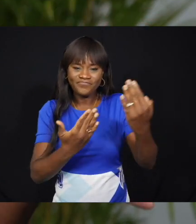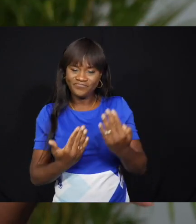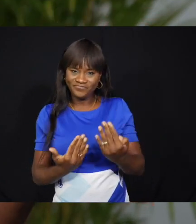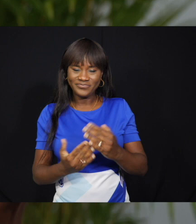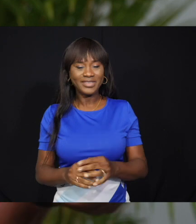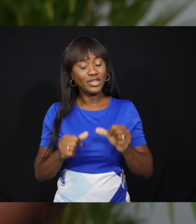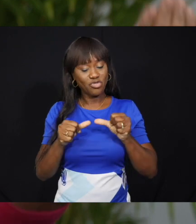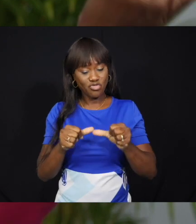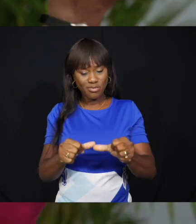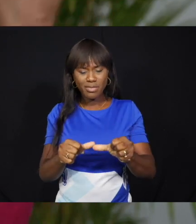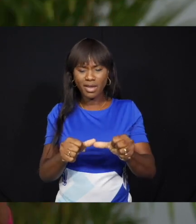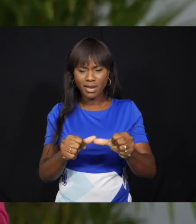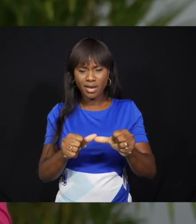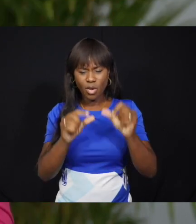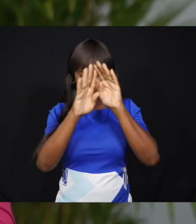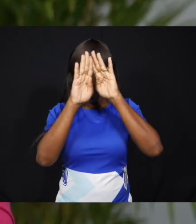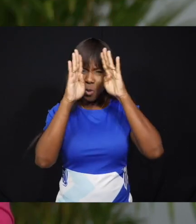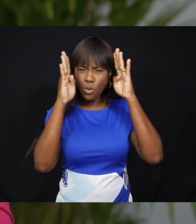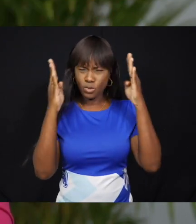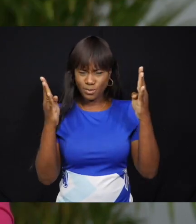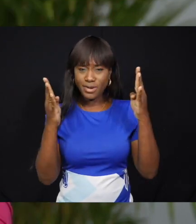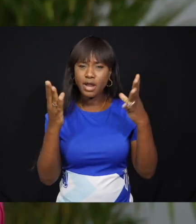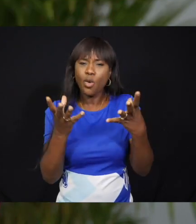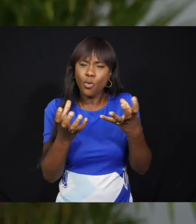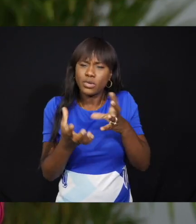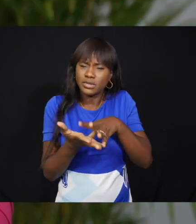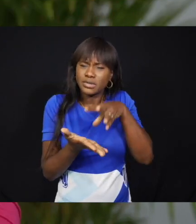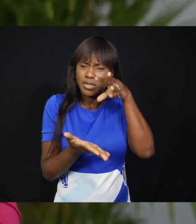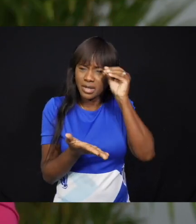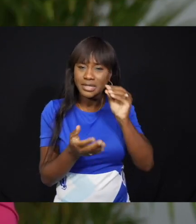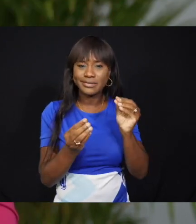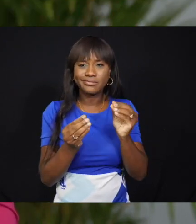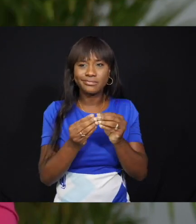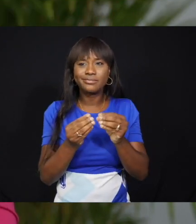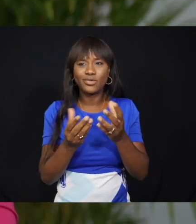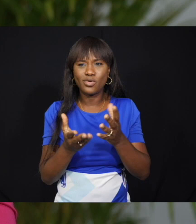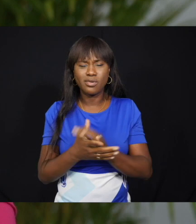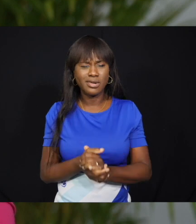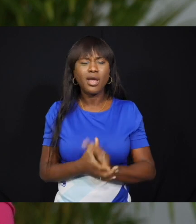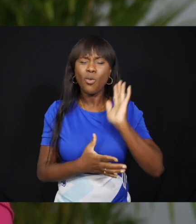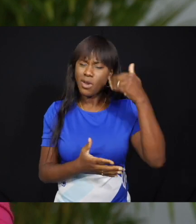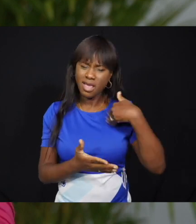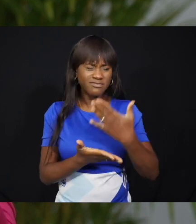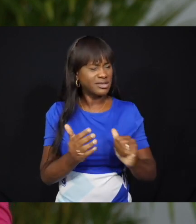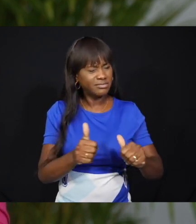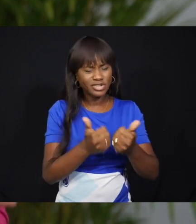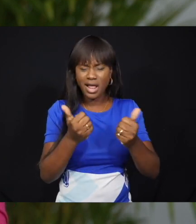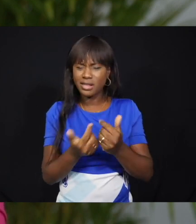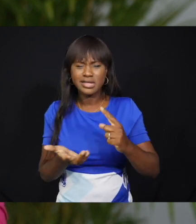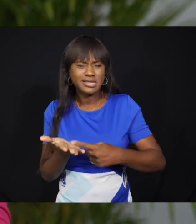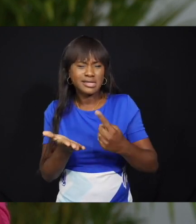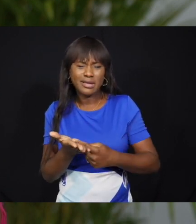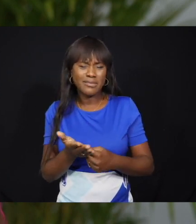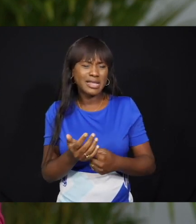space. In other words, you can't reach the mountain, bring the mountain to you. And remain in